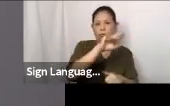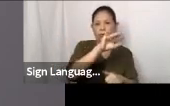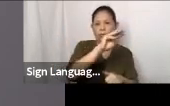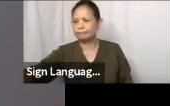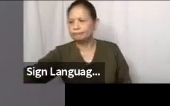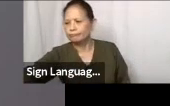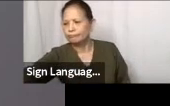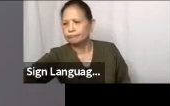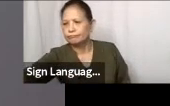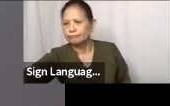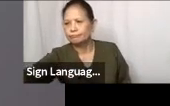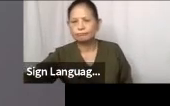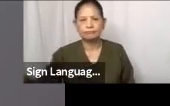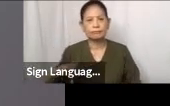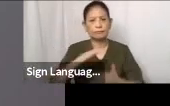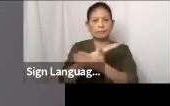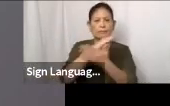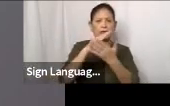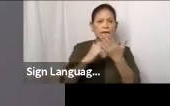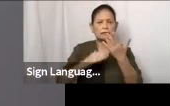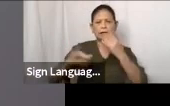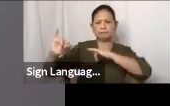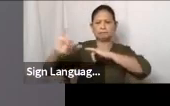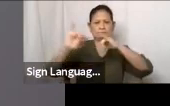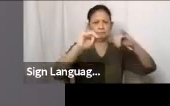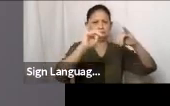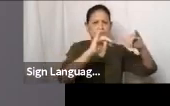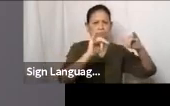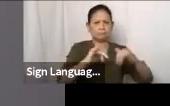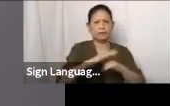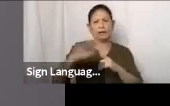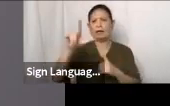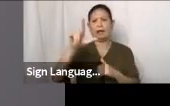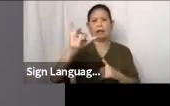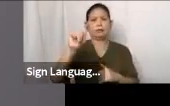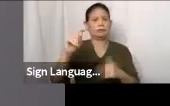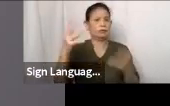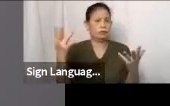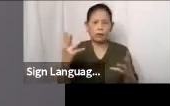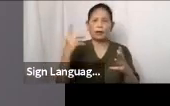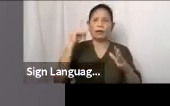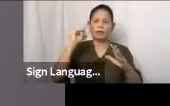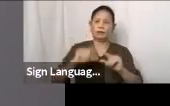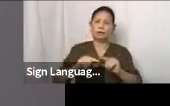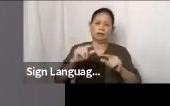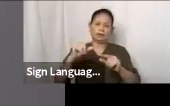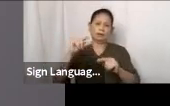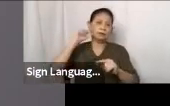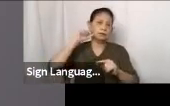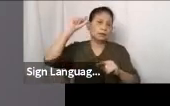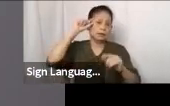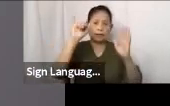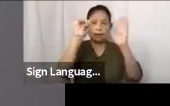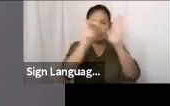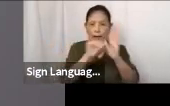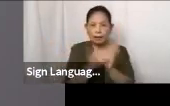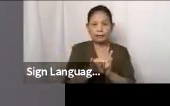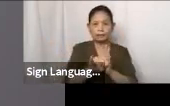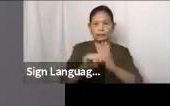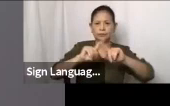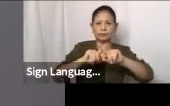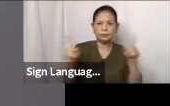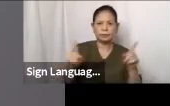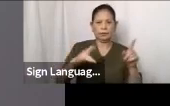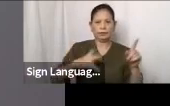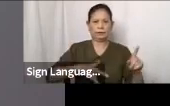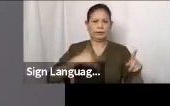transgenders. Some common terms defined in the literature are gender identity, which is defined as the internal sense of feeling